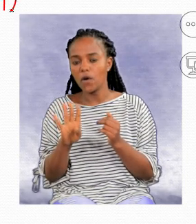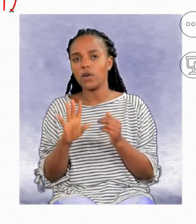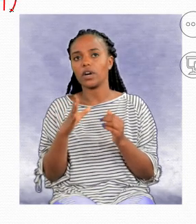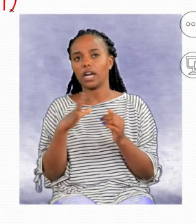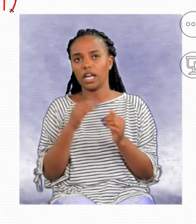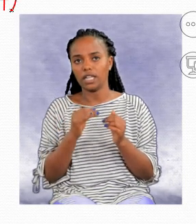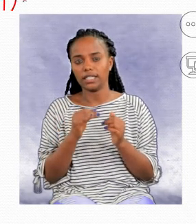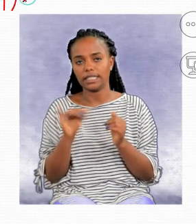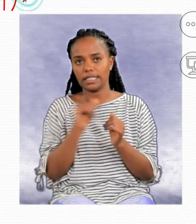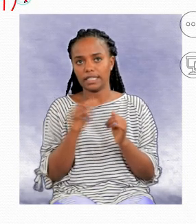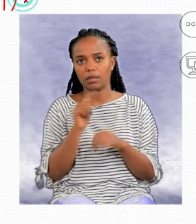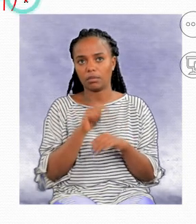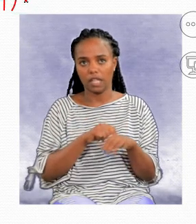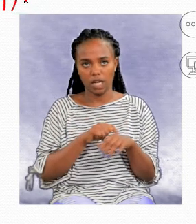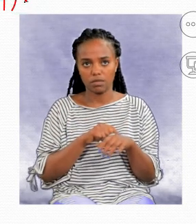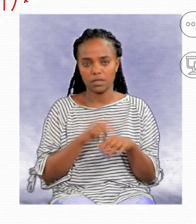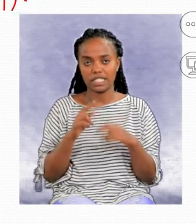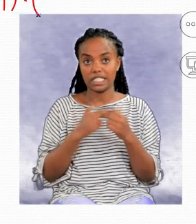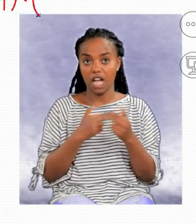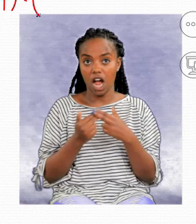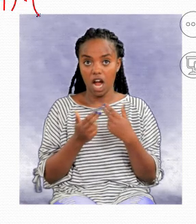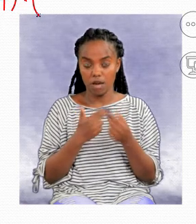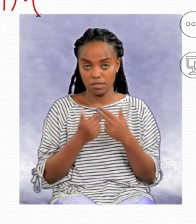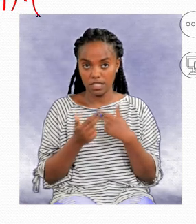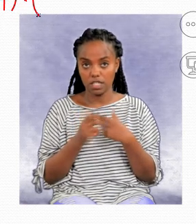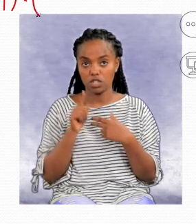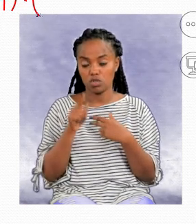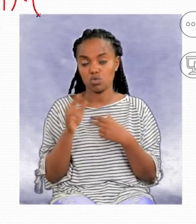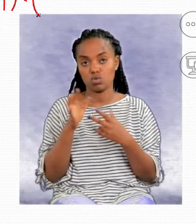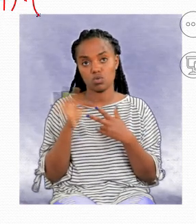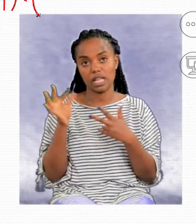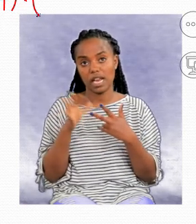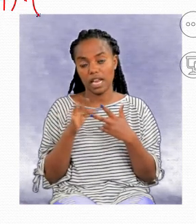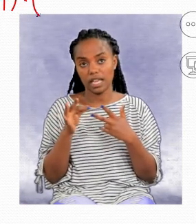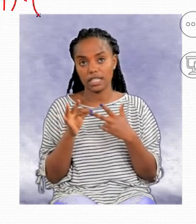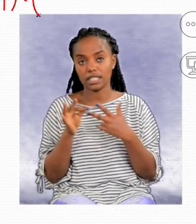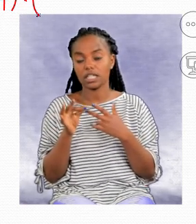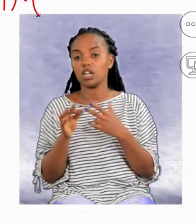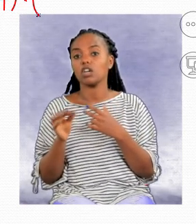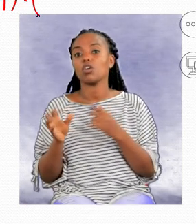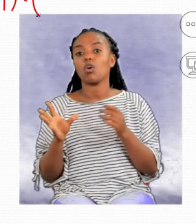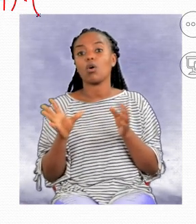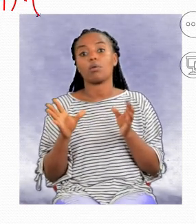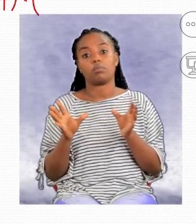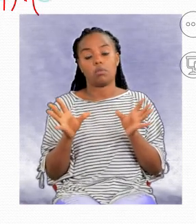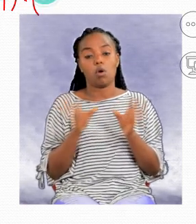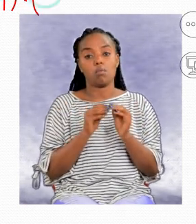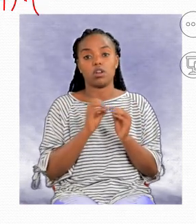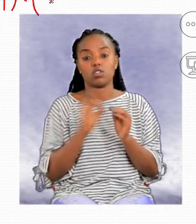same time, times you select, it's a combination of